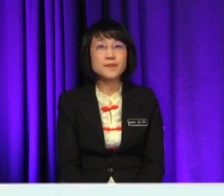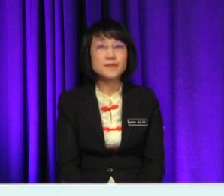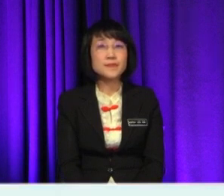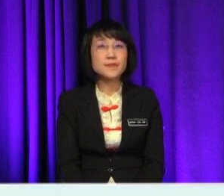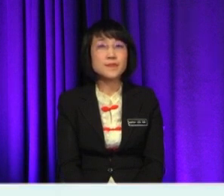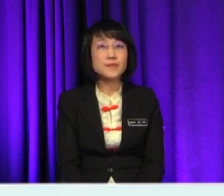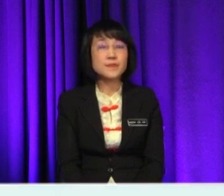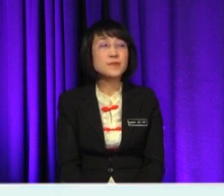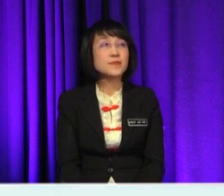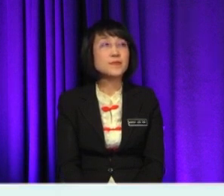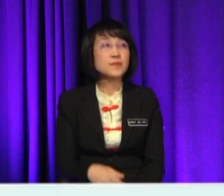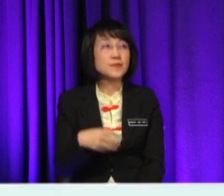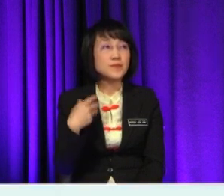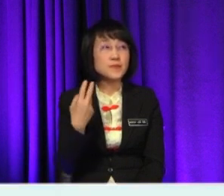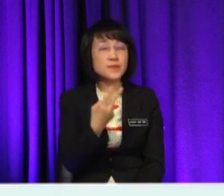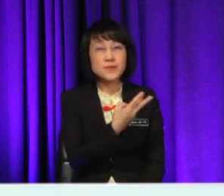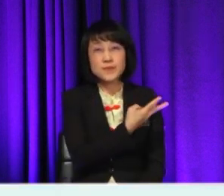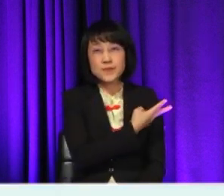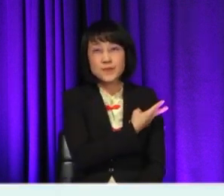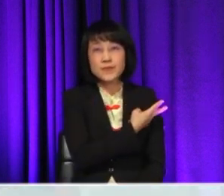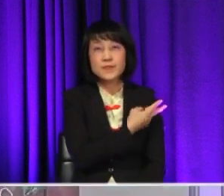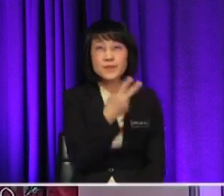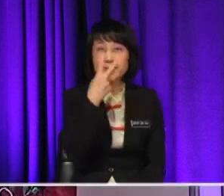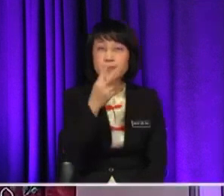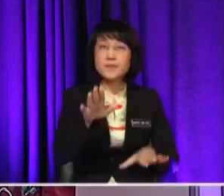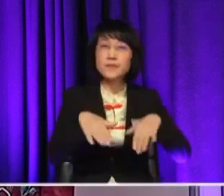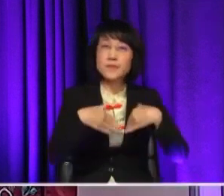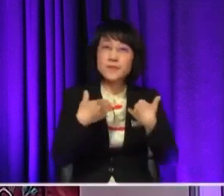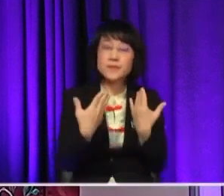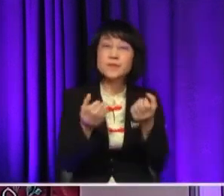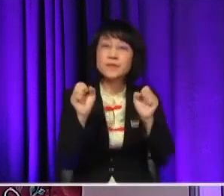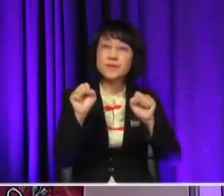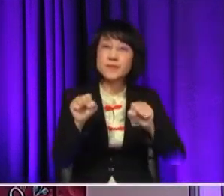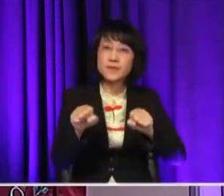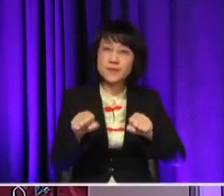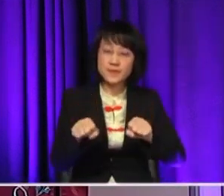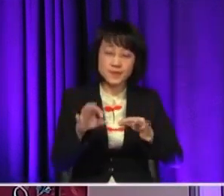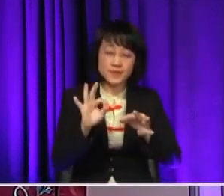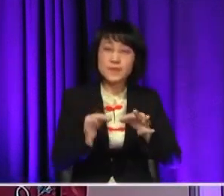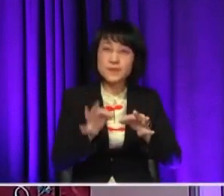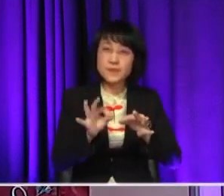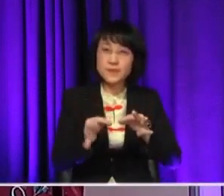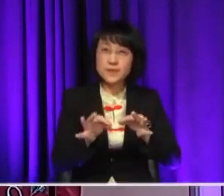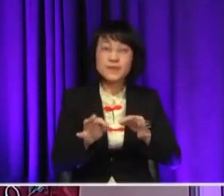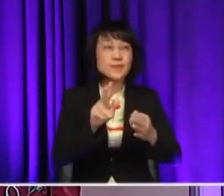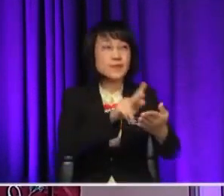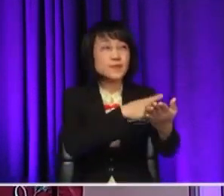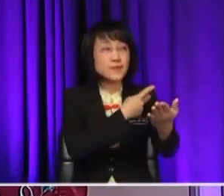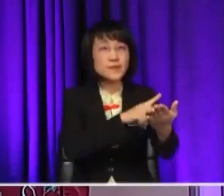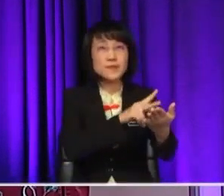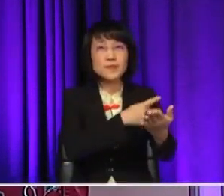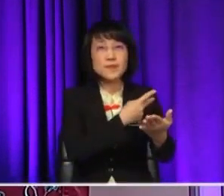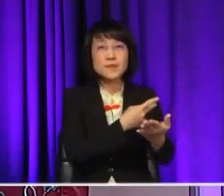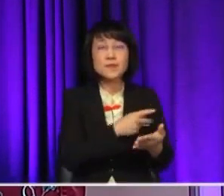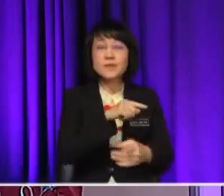what we are going to do. We are going to see how we can interpret the poem. Now, what is really important when we get a piece